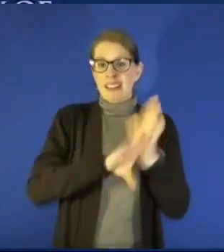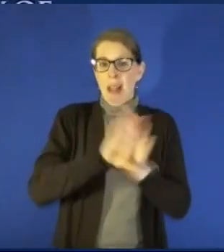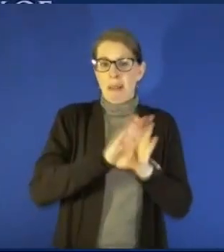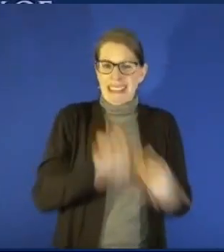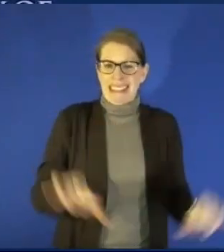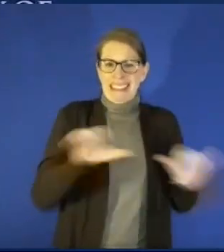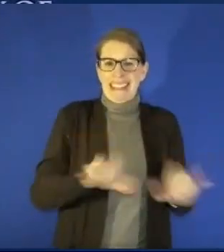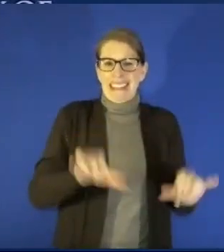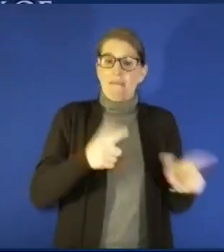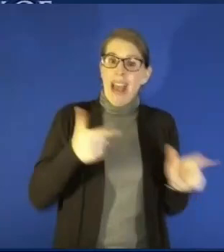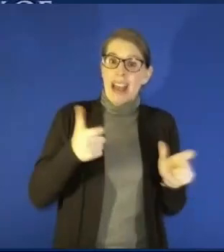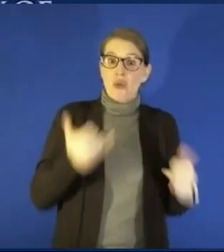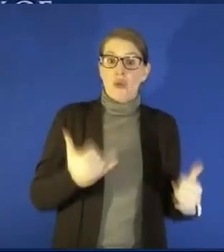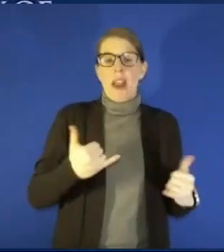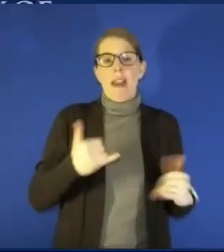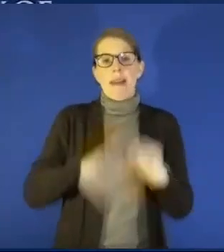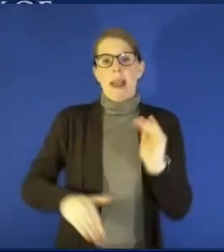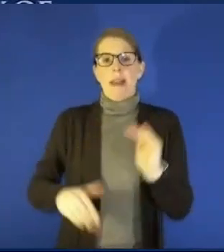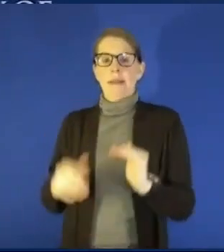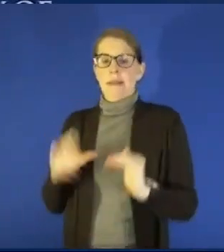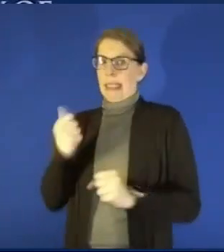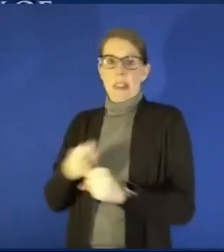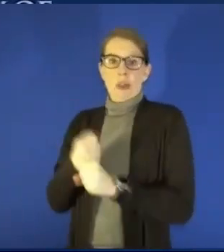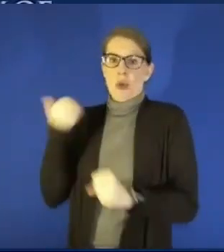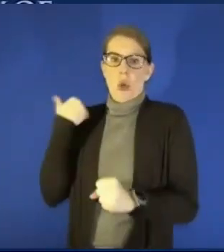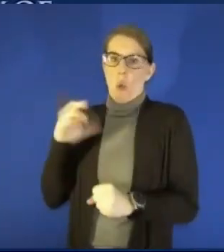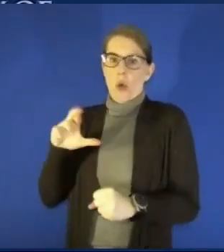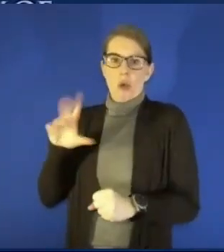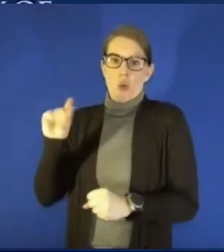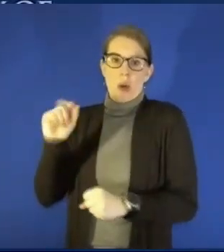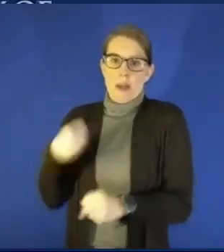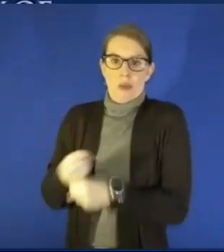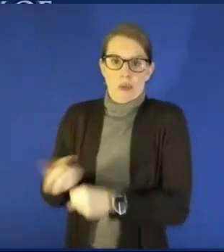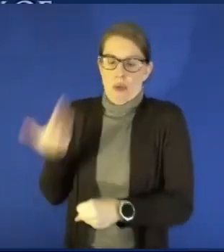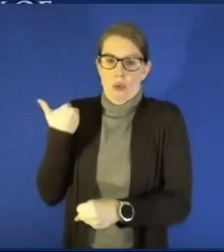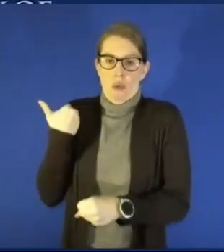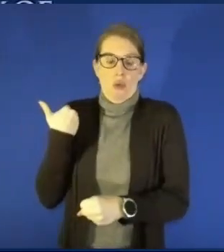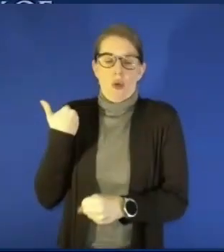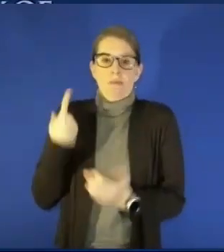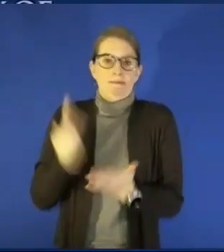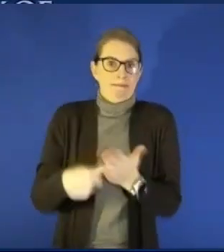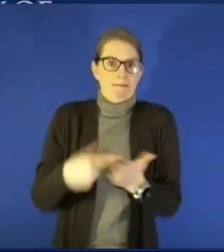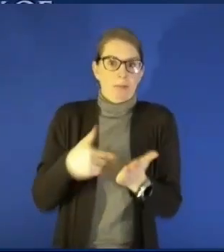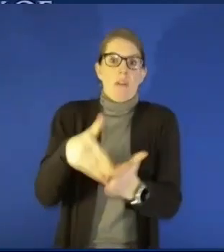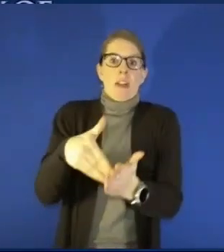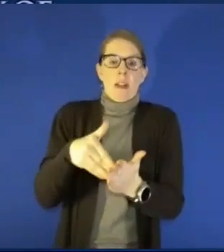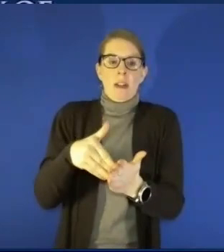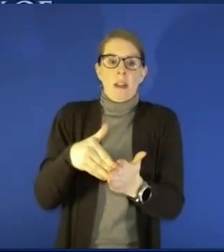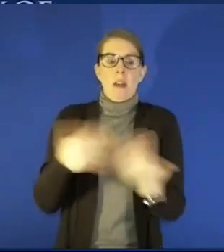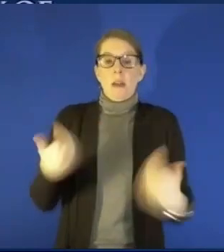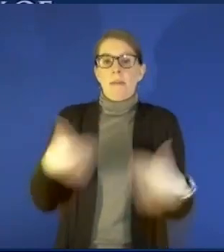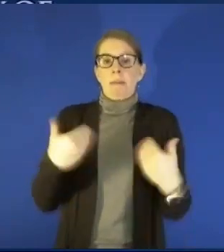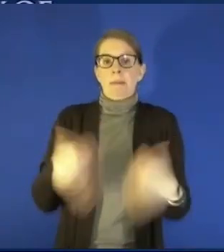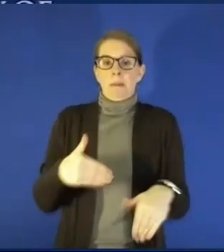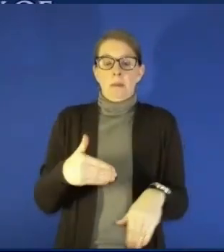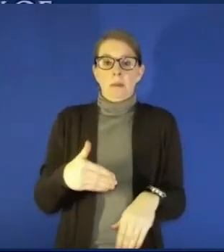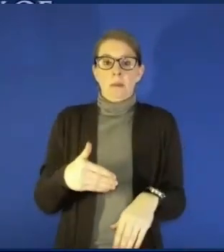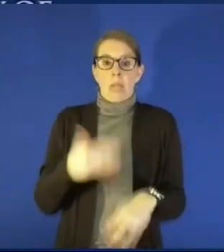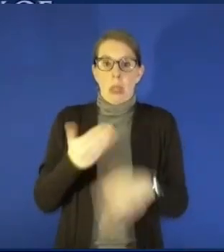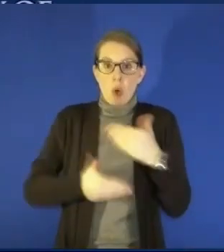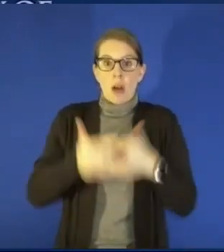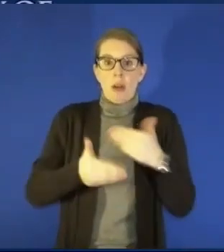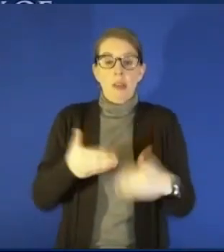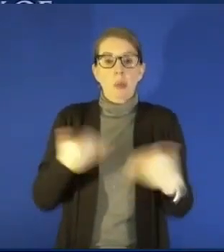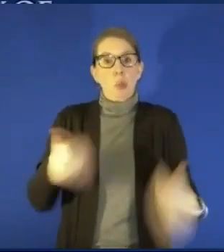faster today than it was 10 years ago or 20 years ago. And we've hit on that a lot in this program, how remarkable progress is. But still, if